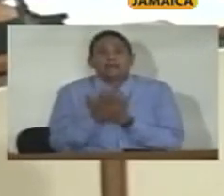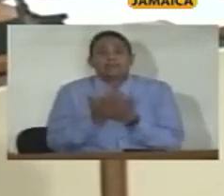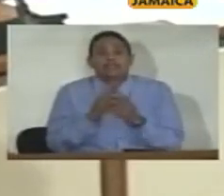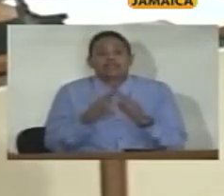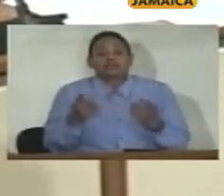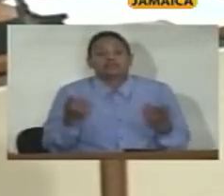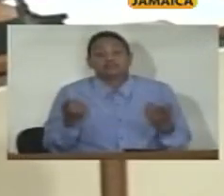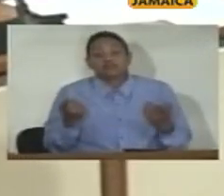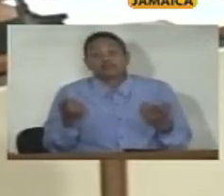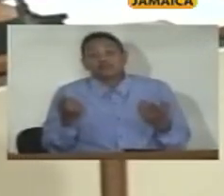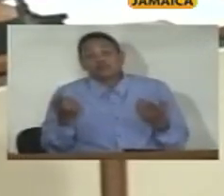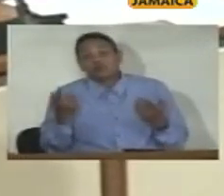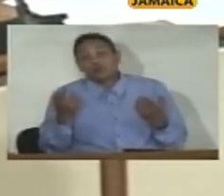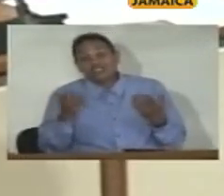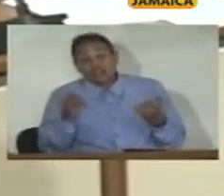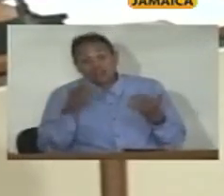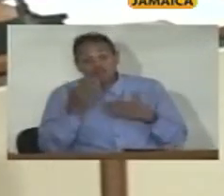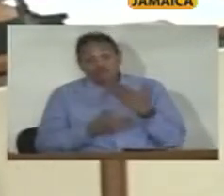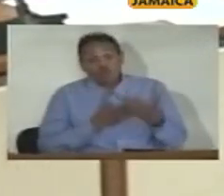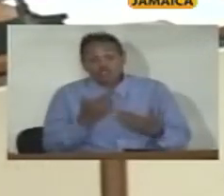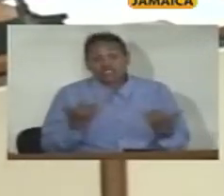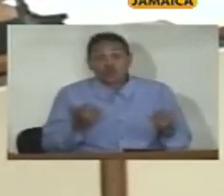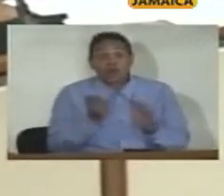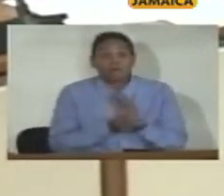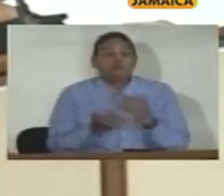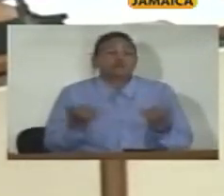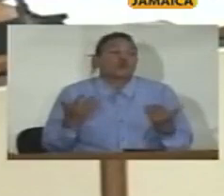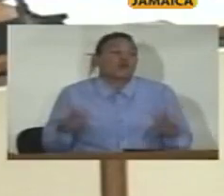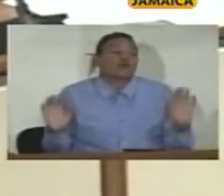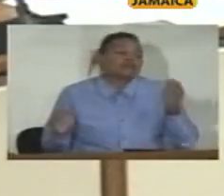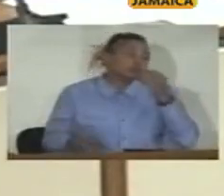moment, that process is at an end.